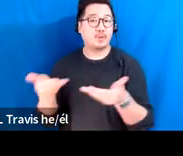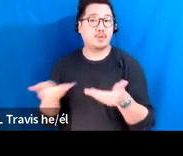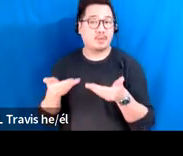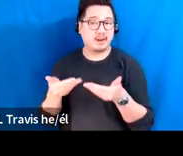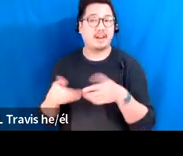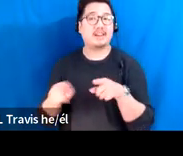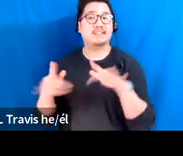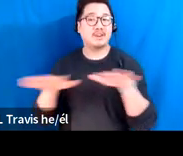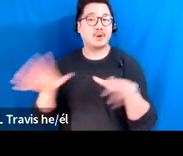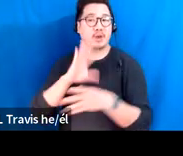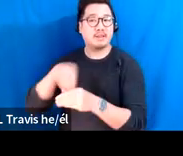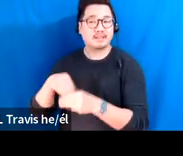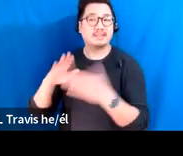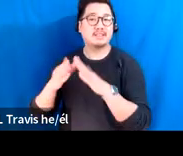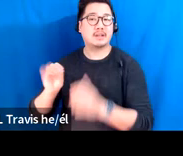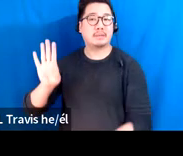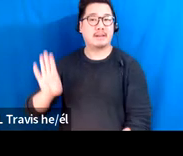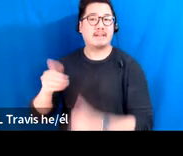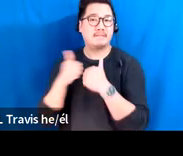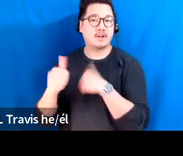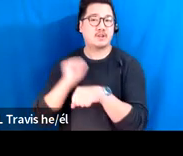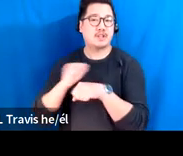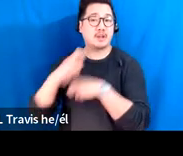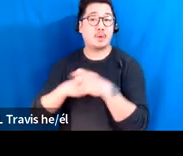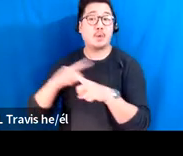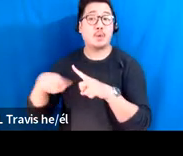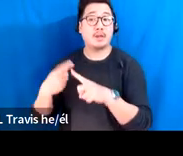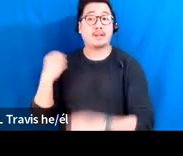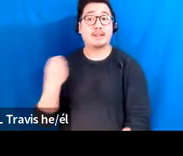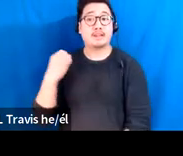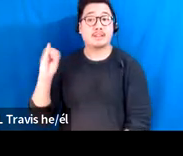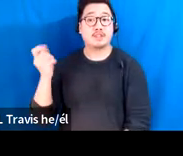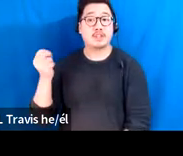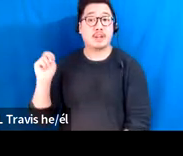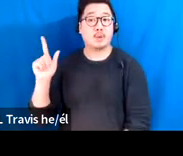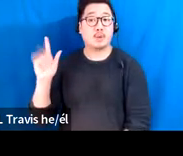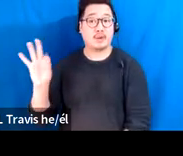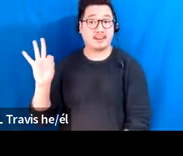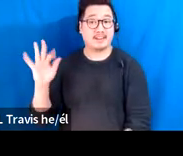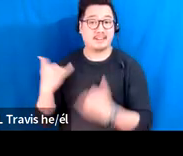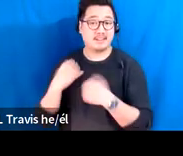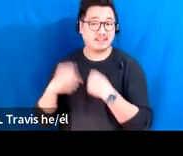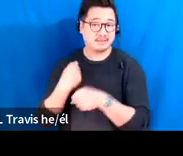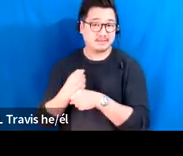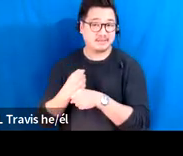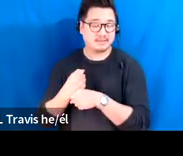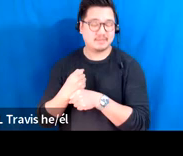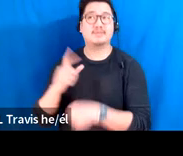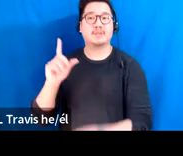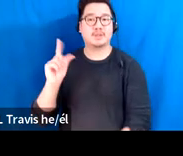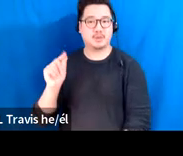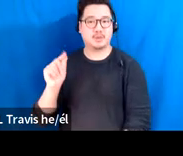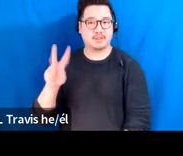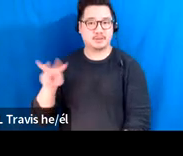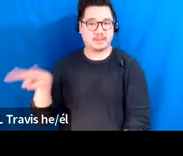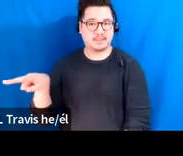boston virtual jobs fair on saturday january 29th this year 2022 the